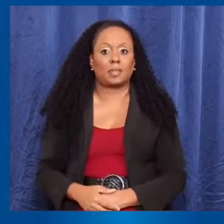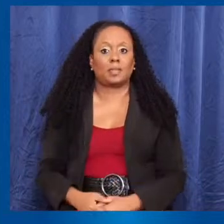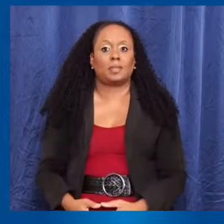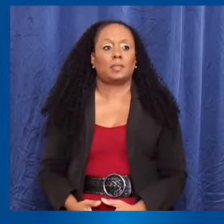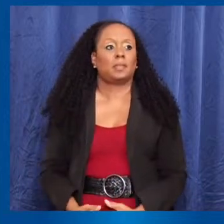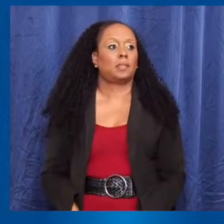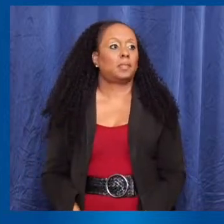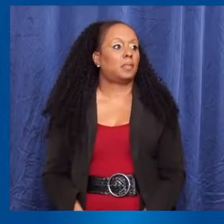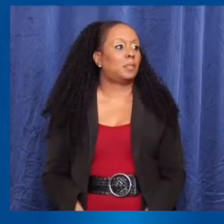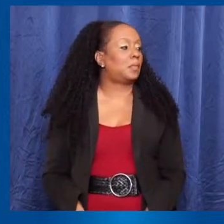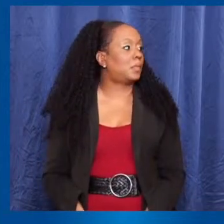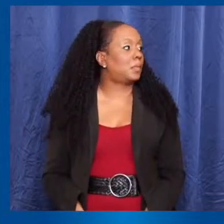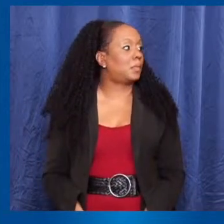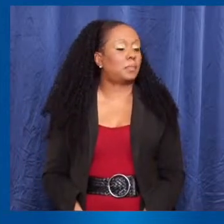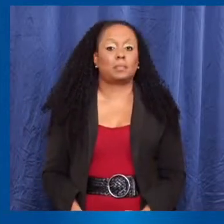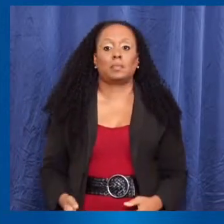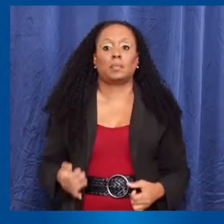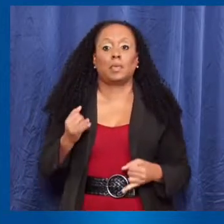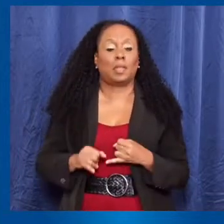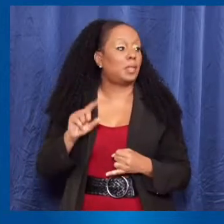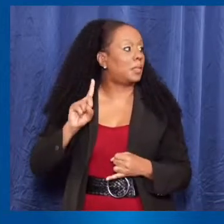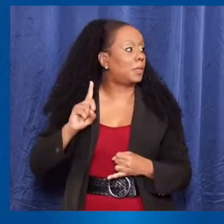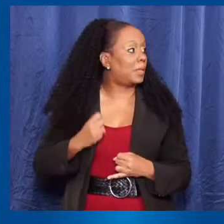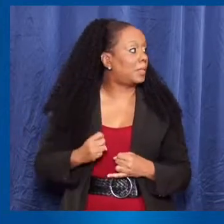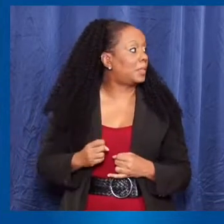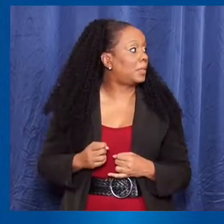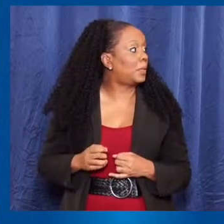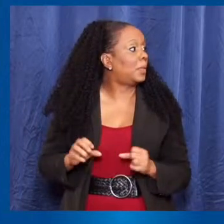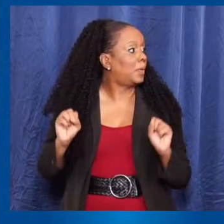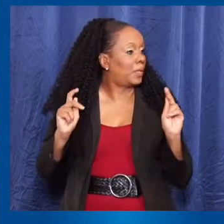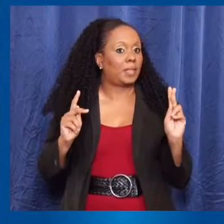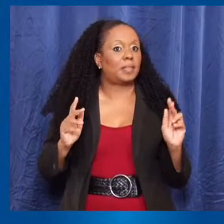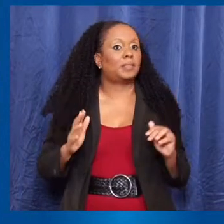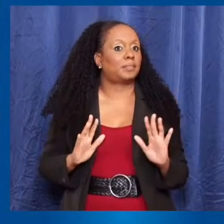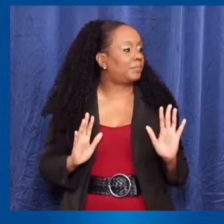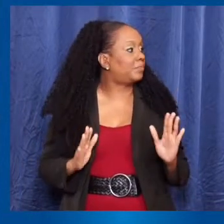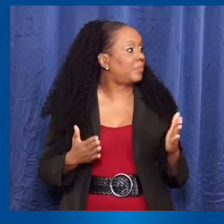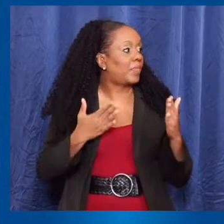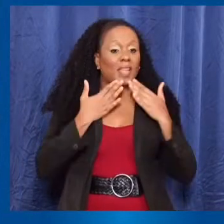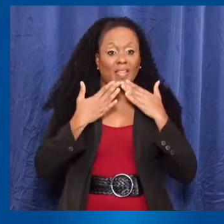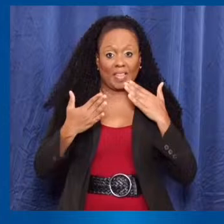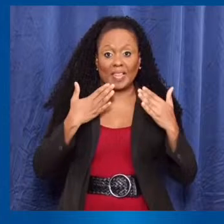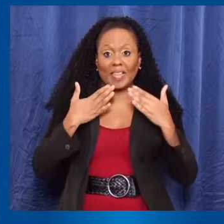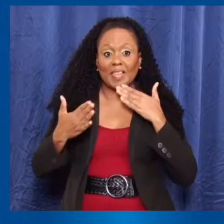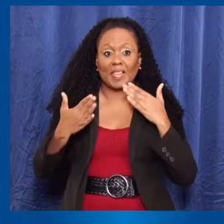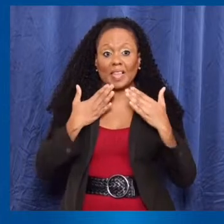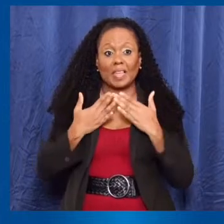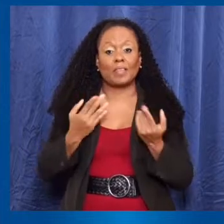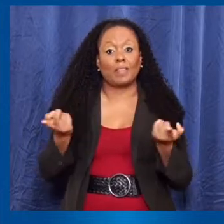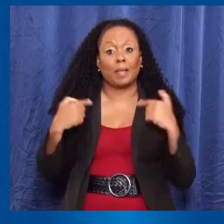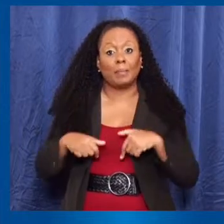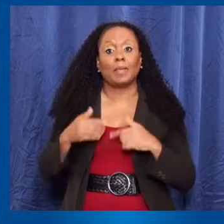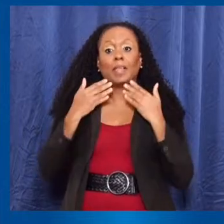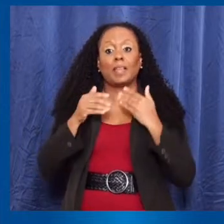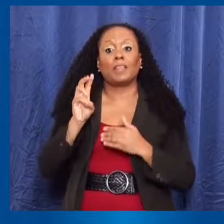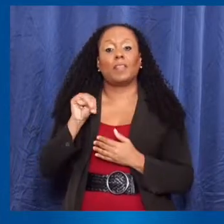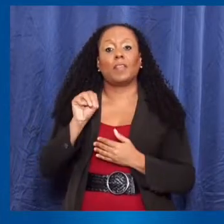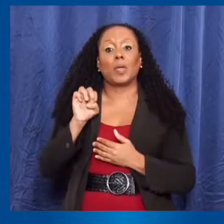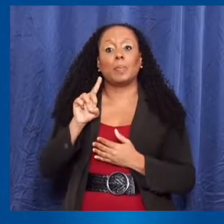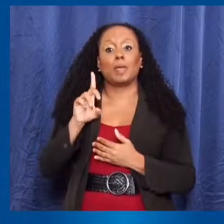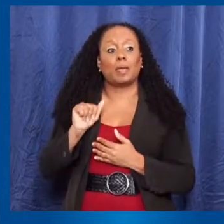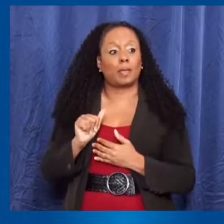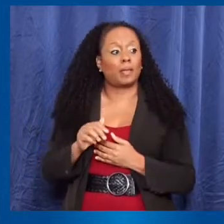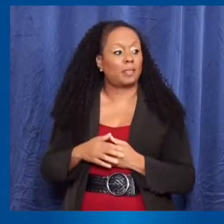Absolutely. Any last question? Thank you. Alex, thank you very much, members of the media, and